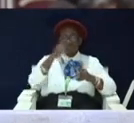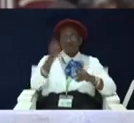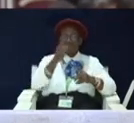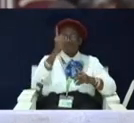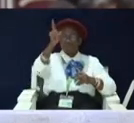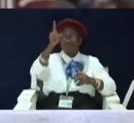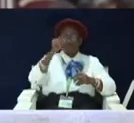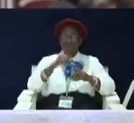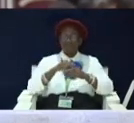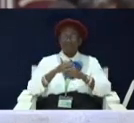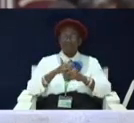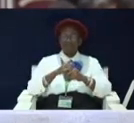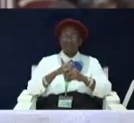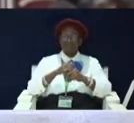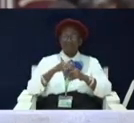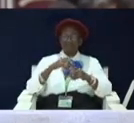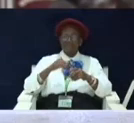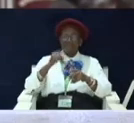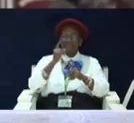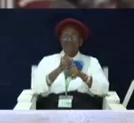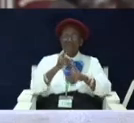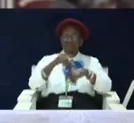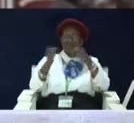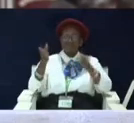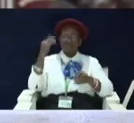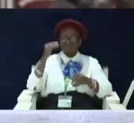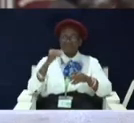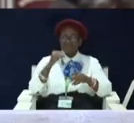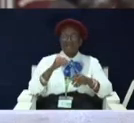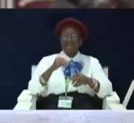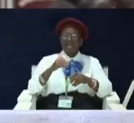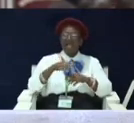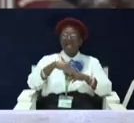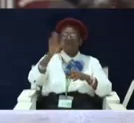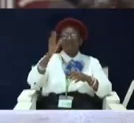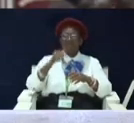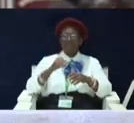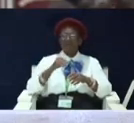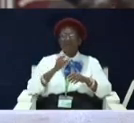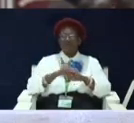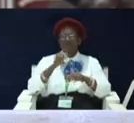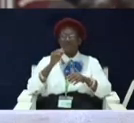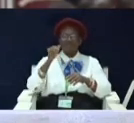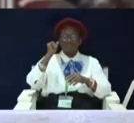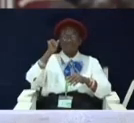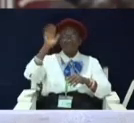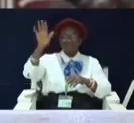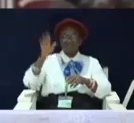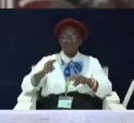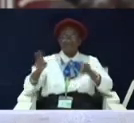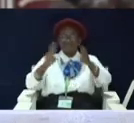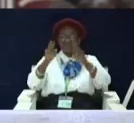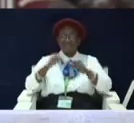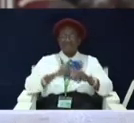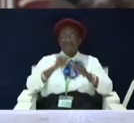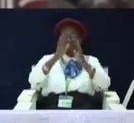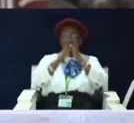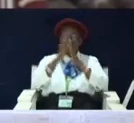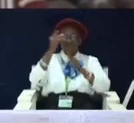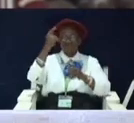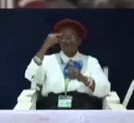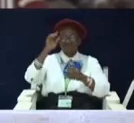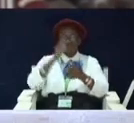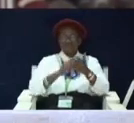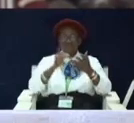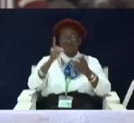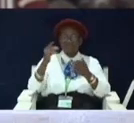the constitution. He just went his own way. Osi kuro mbe. I pray for somebody here tonight. Ogbadura feni kan